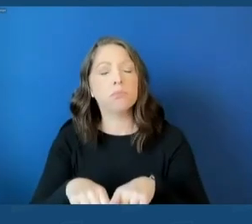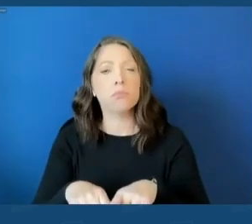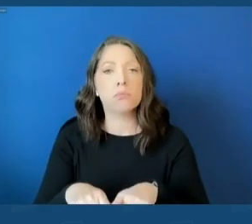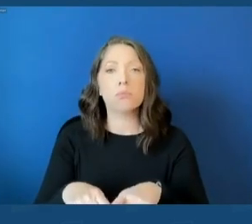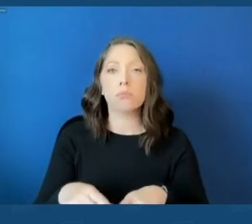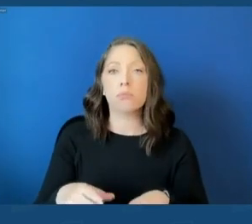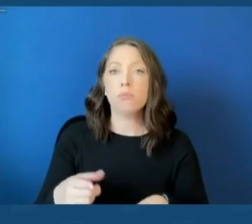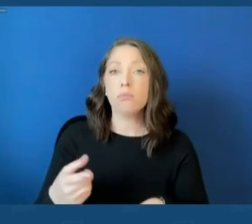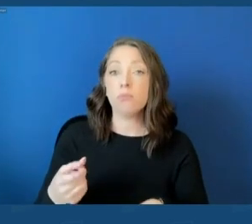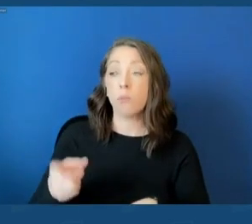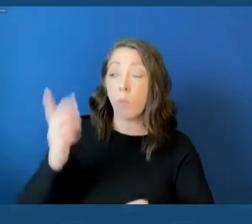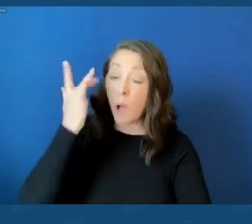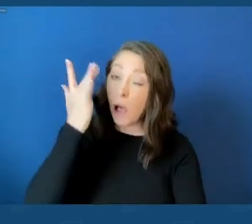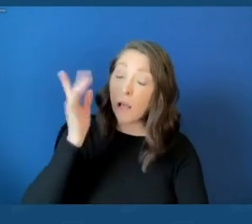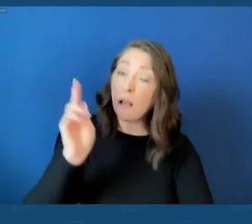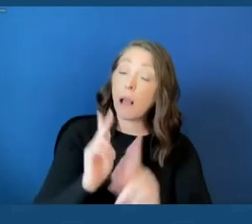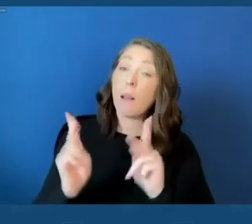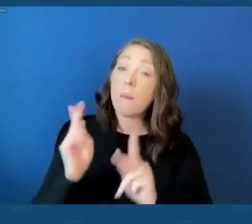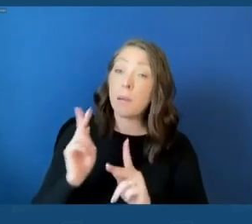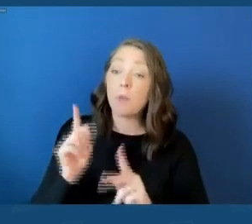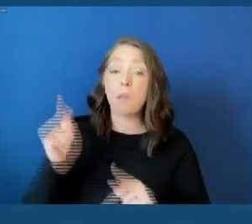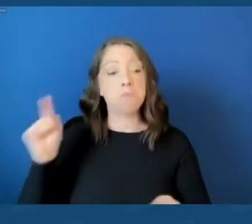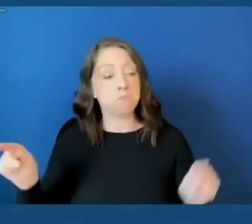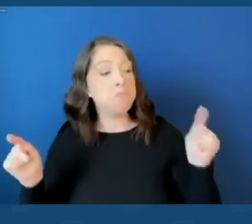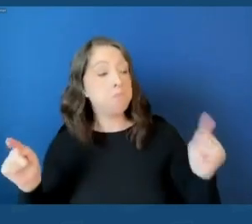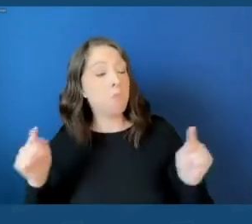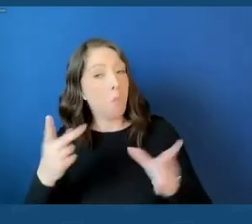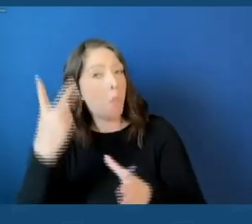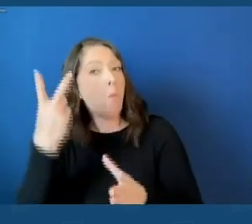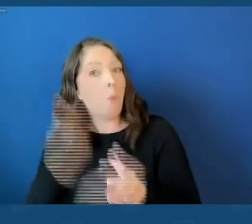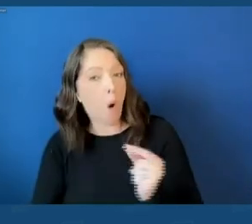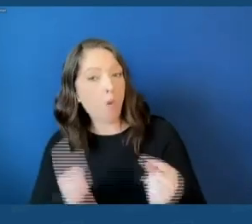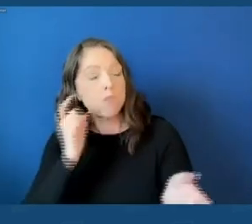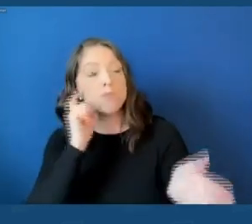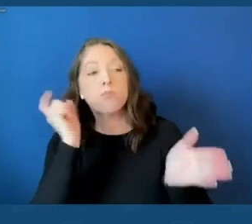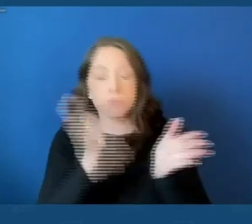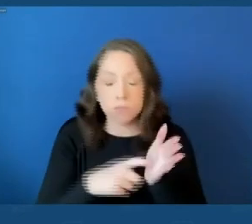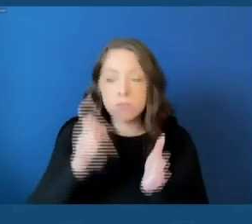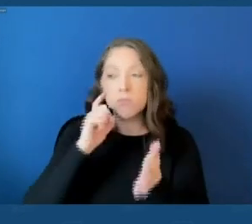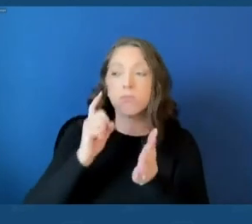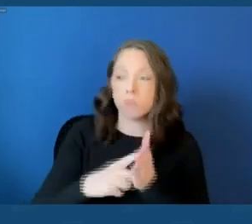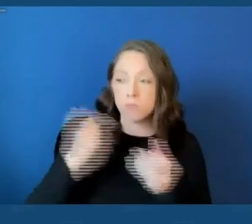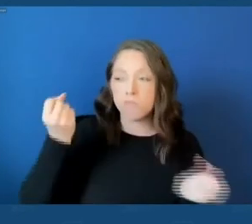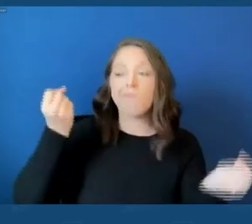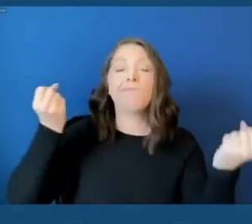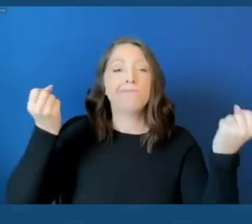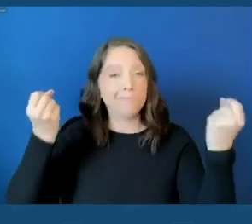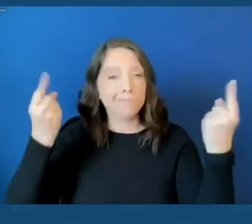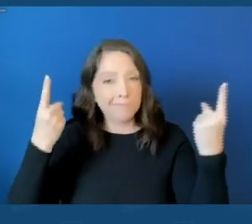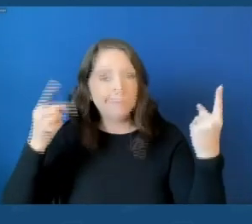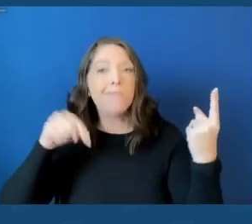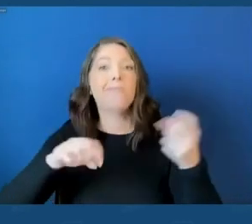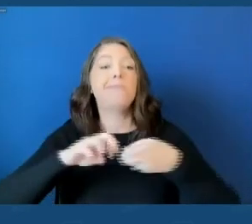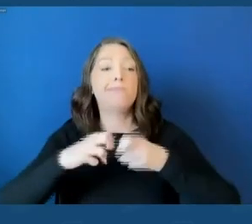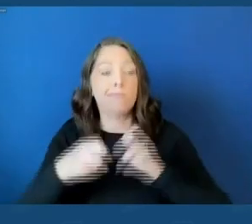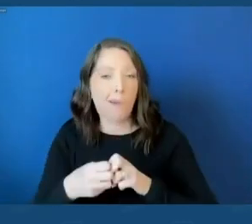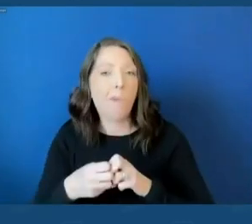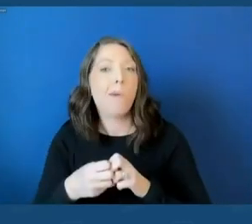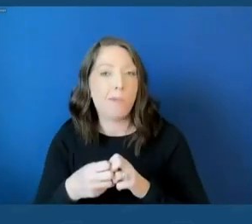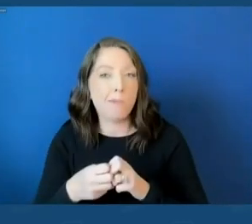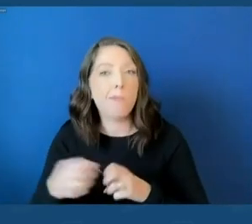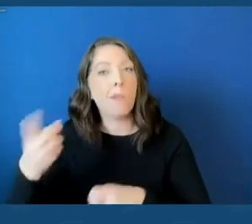faith from both sides of the aisle recognize the importance of this issue to all of our families and all